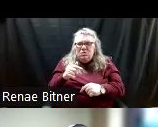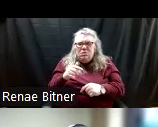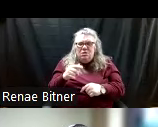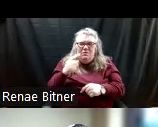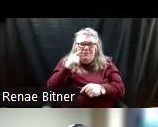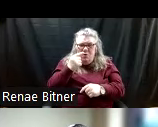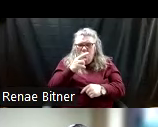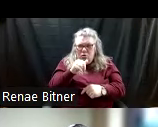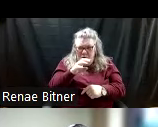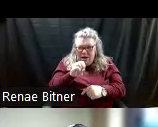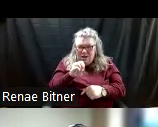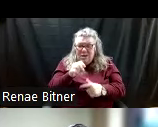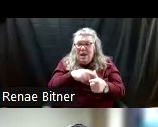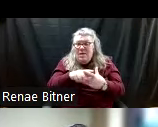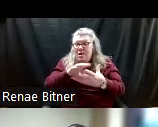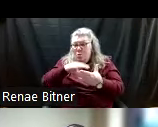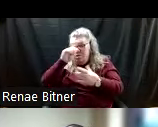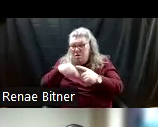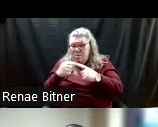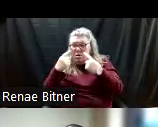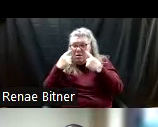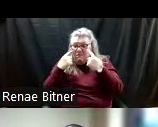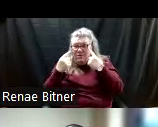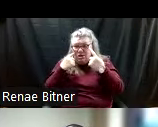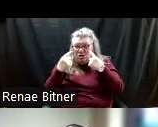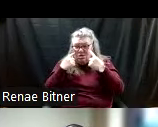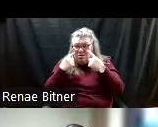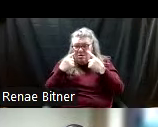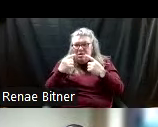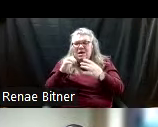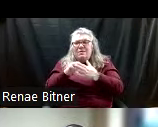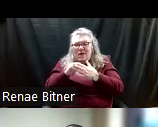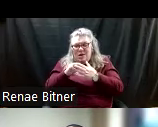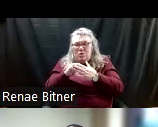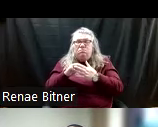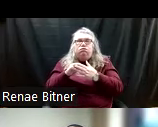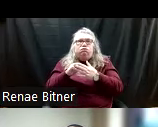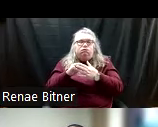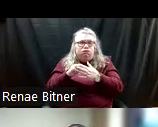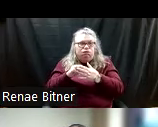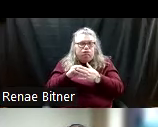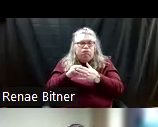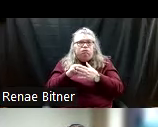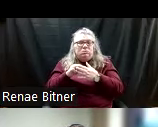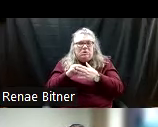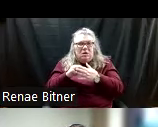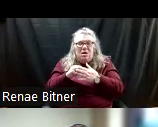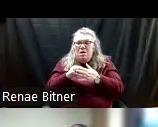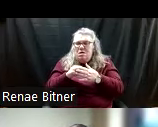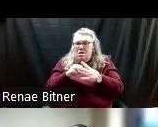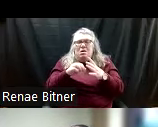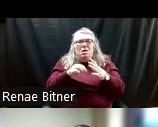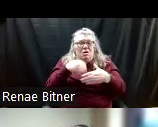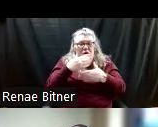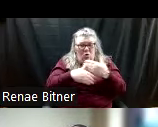for Grace, and then when we learned about the vision issues, that was sort of just an additional punch. I will say going into everything, I